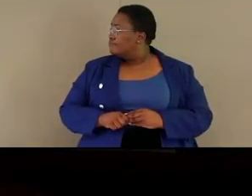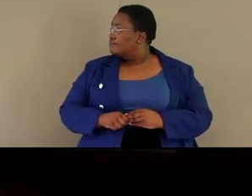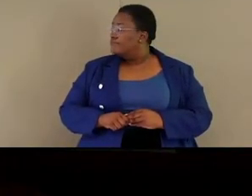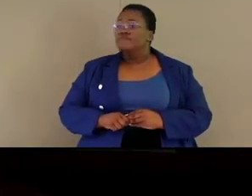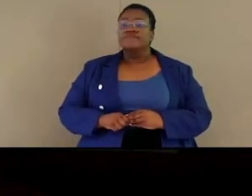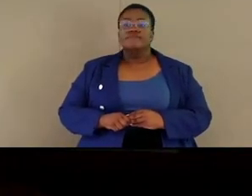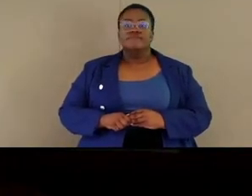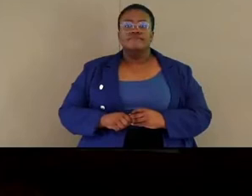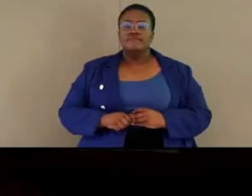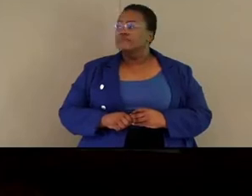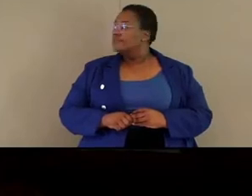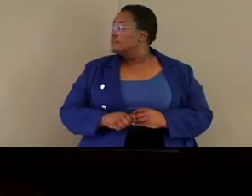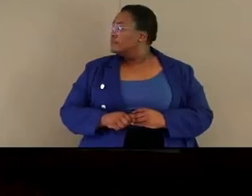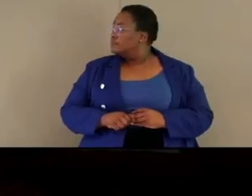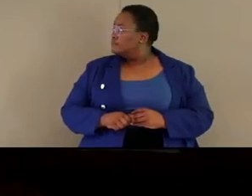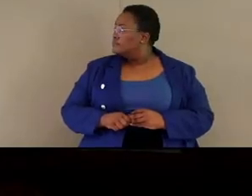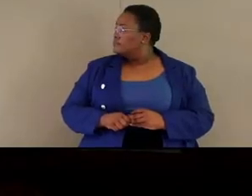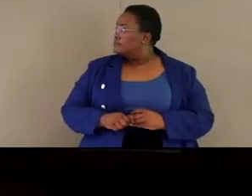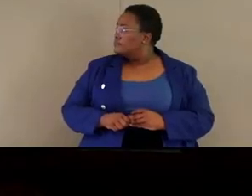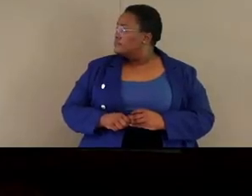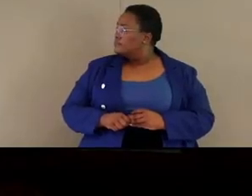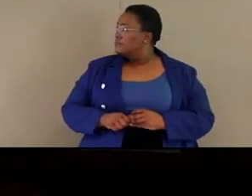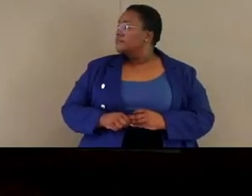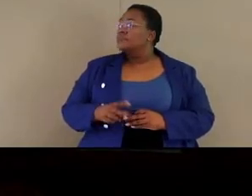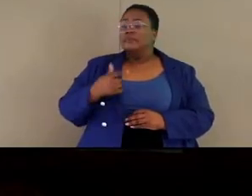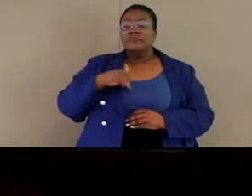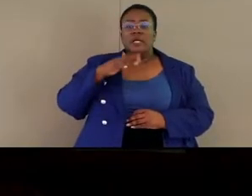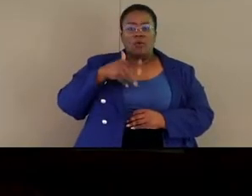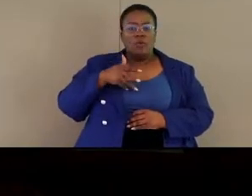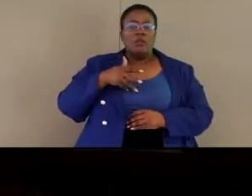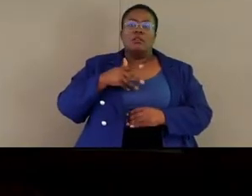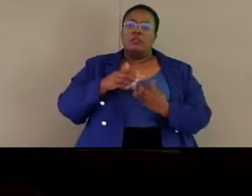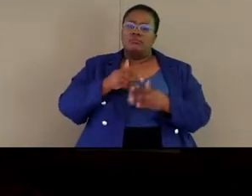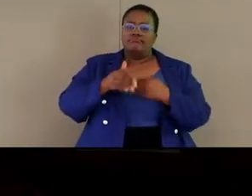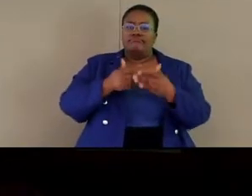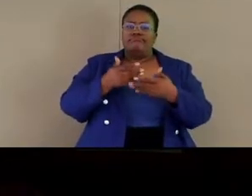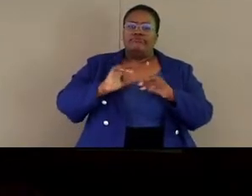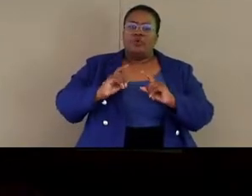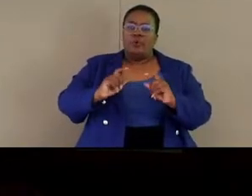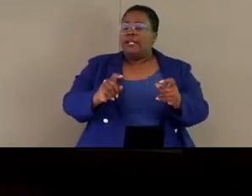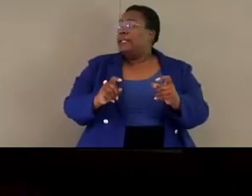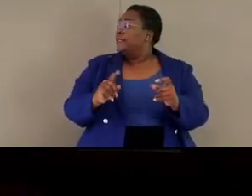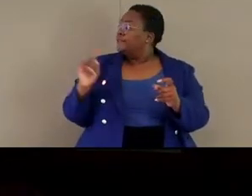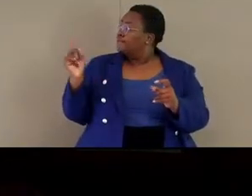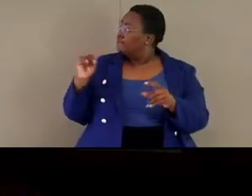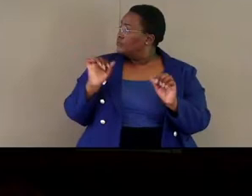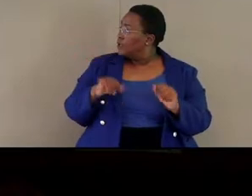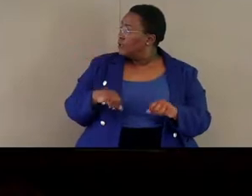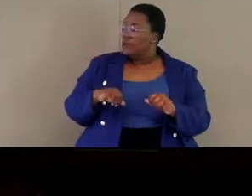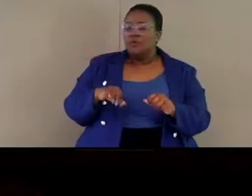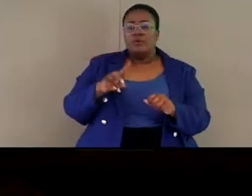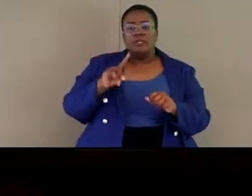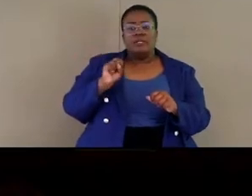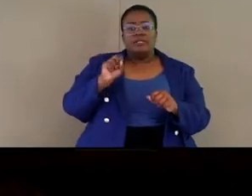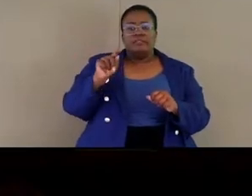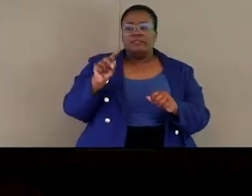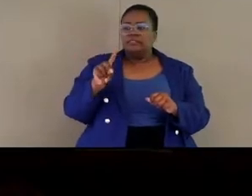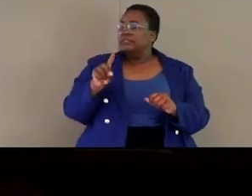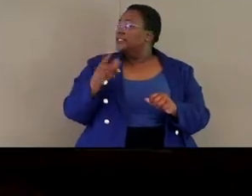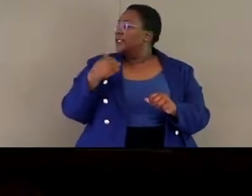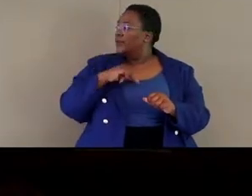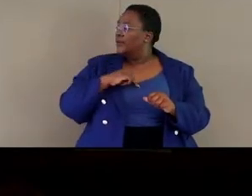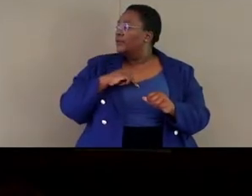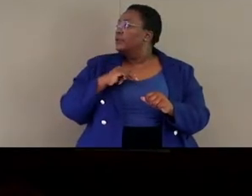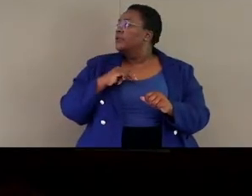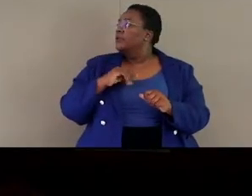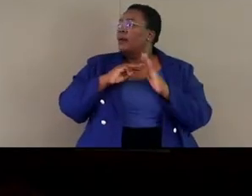So, I'm going to move quickly into the modeling for increase options. Just to say, in agreement with the DSD, we modeled the status